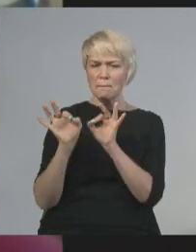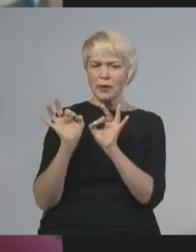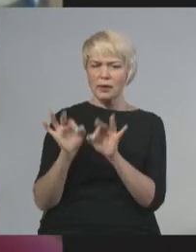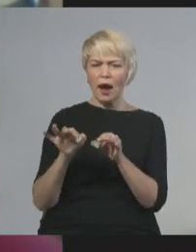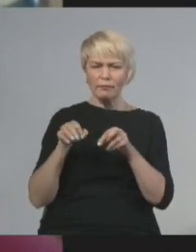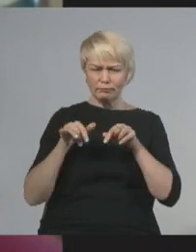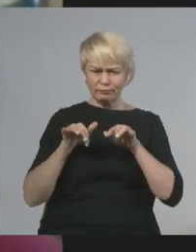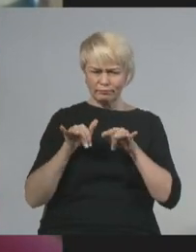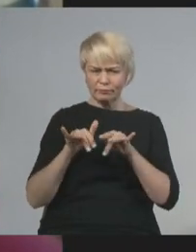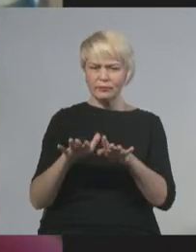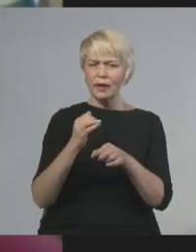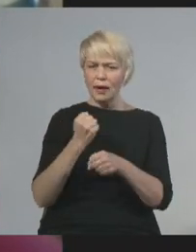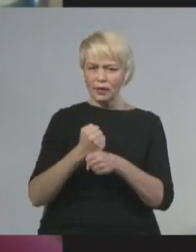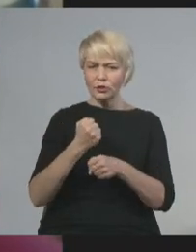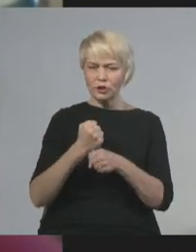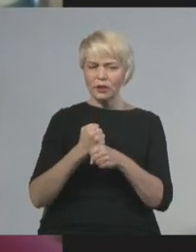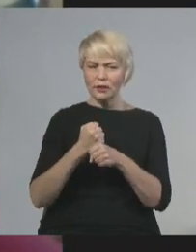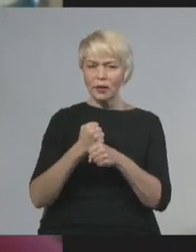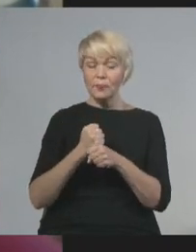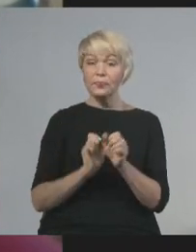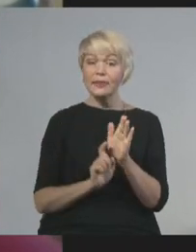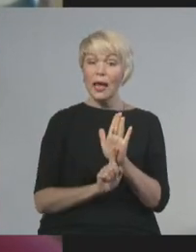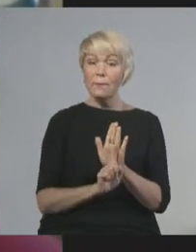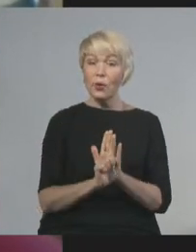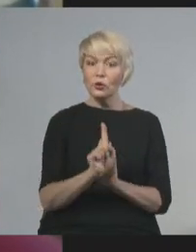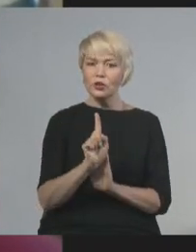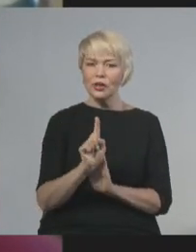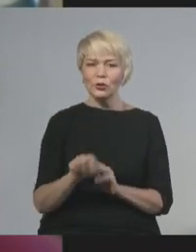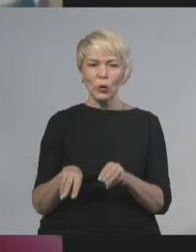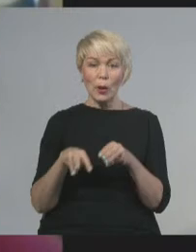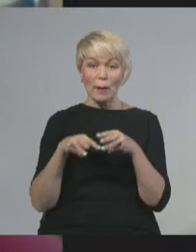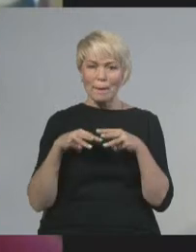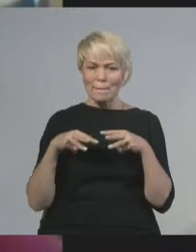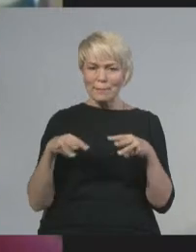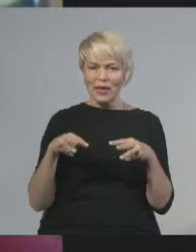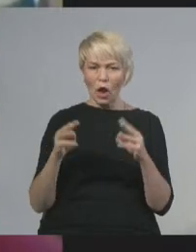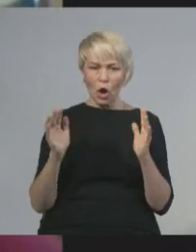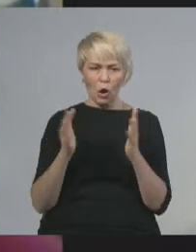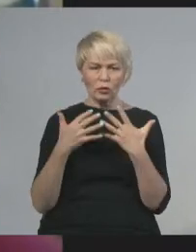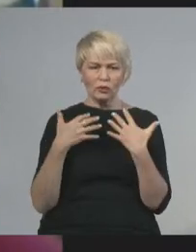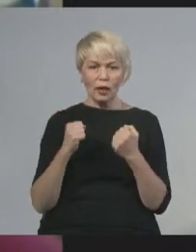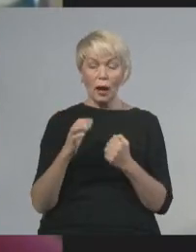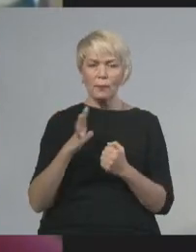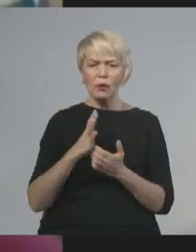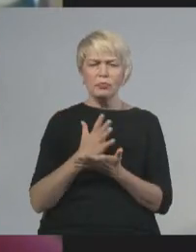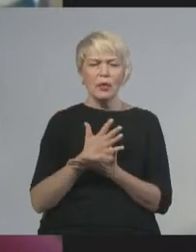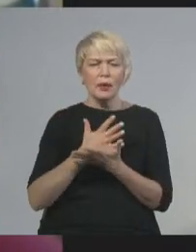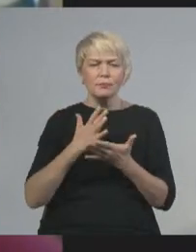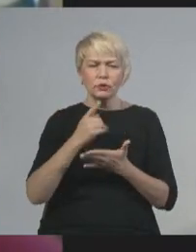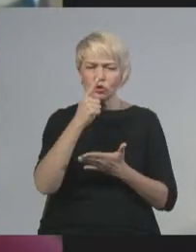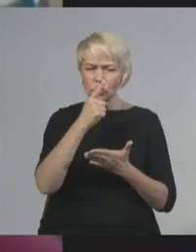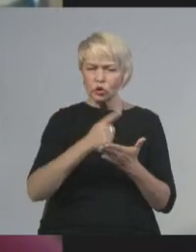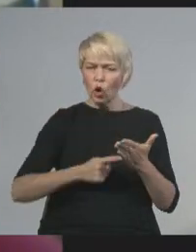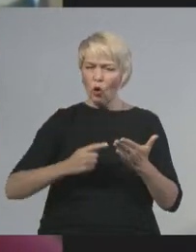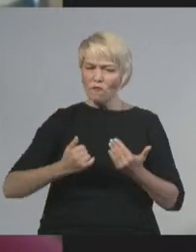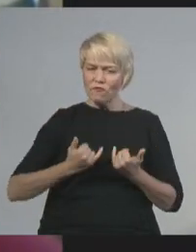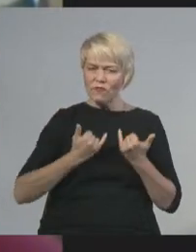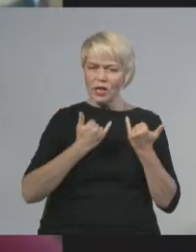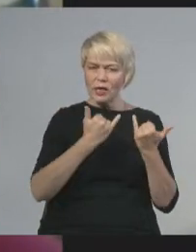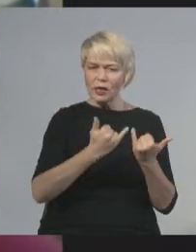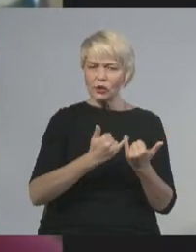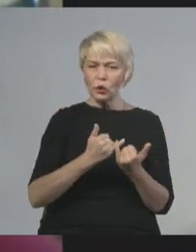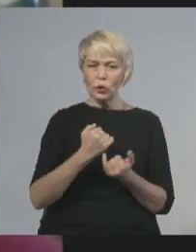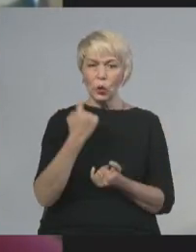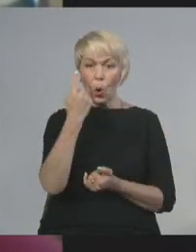beginning the the minister of health was the most trusted guy public uh figure in